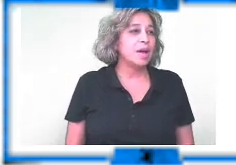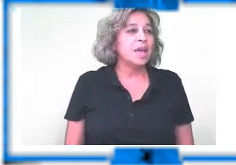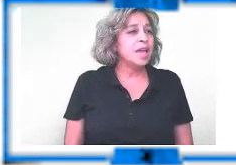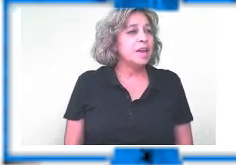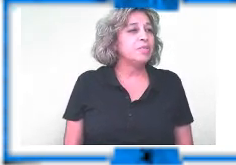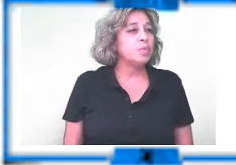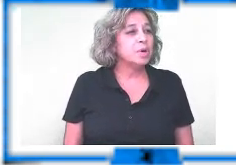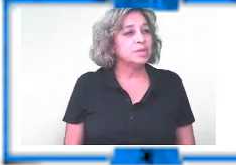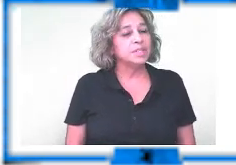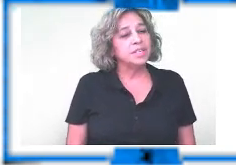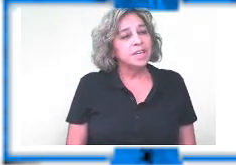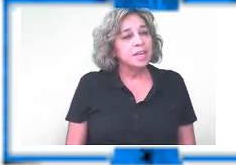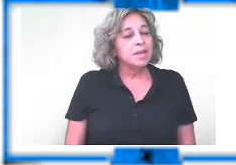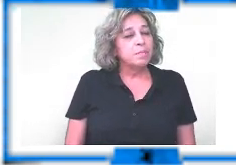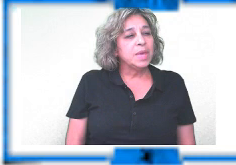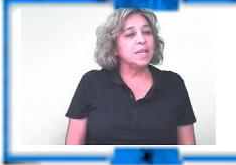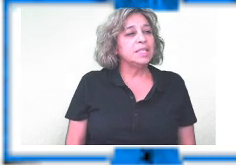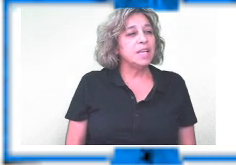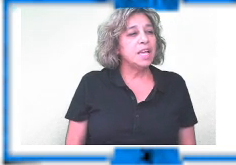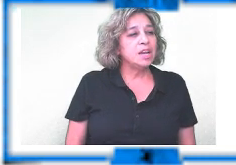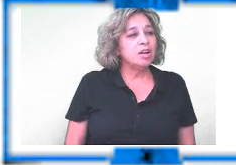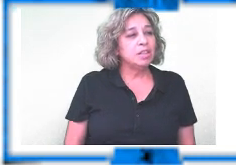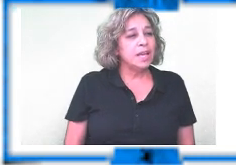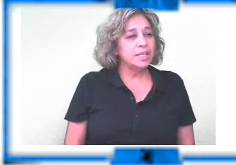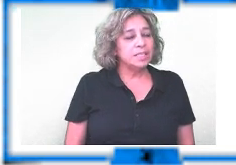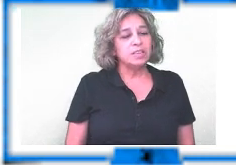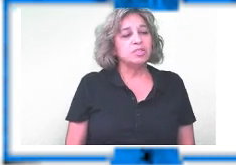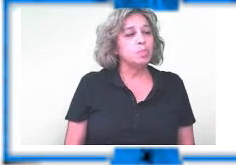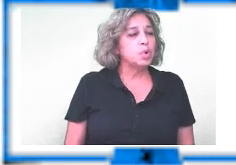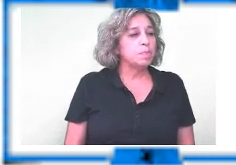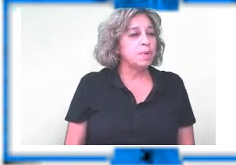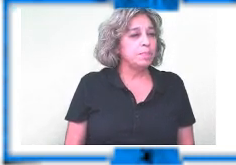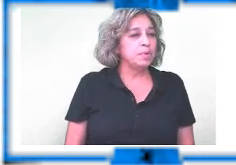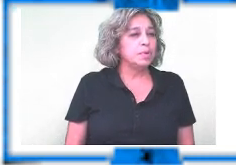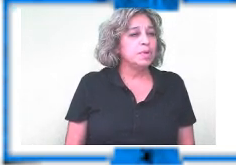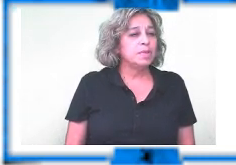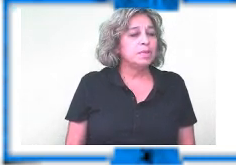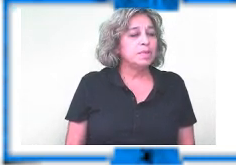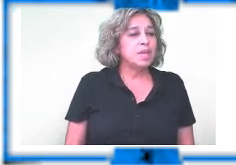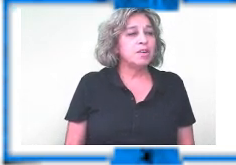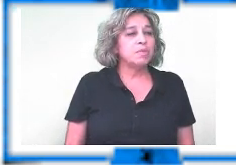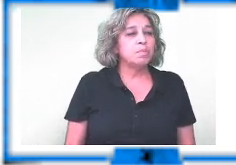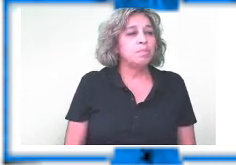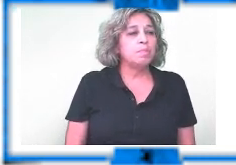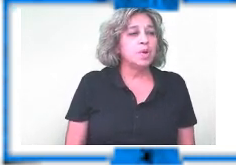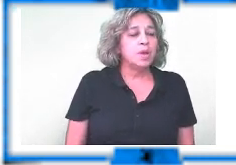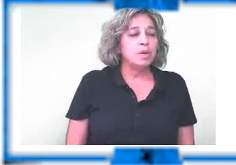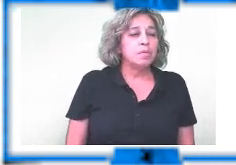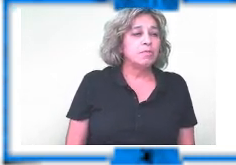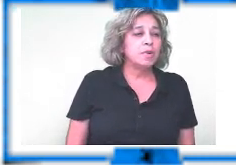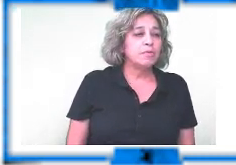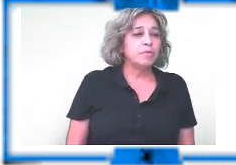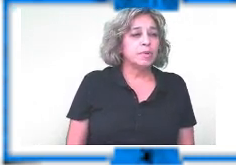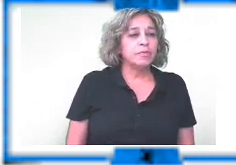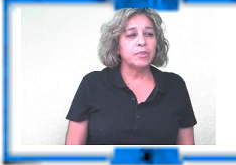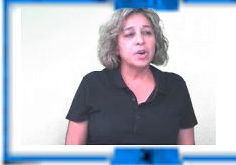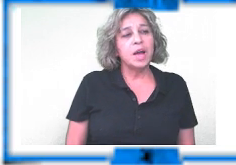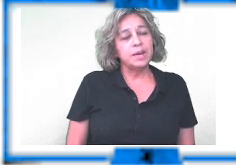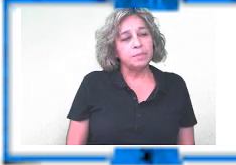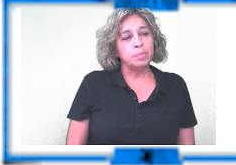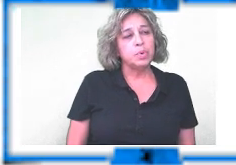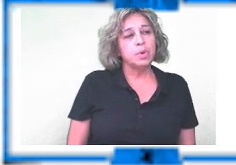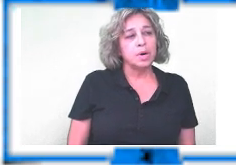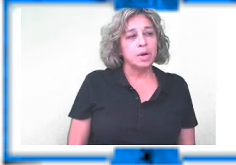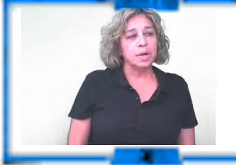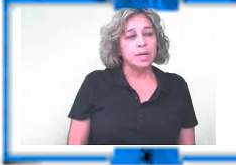America and of the world. Todos los países because in pobres, all lands there's poor people that are juzgados, esclavizados,